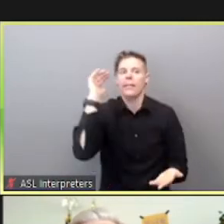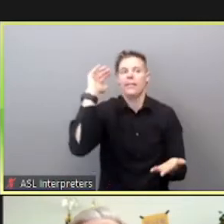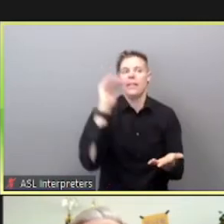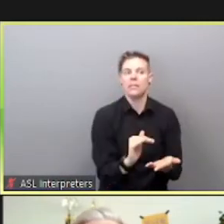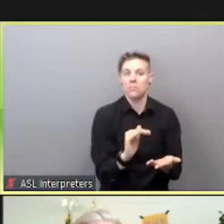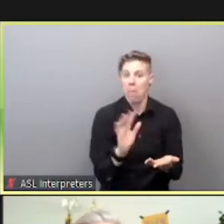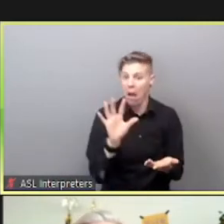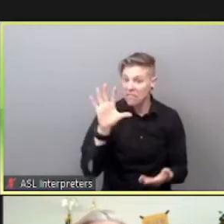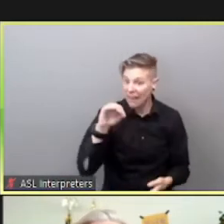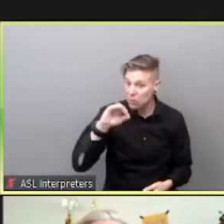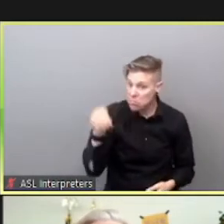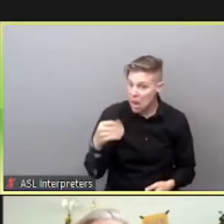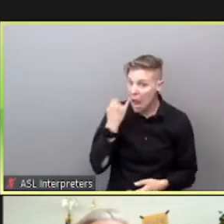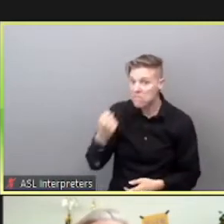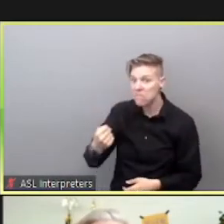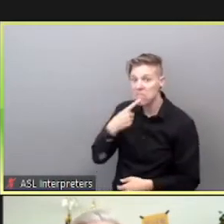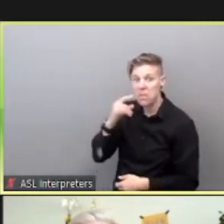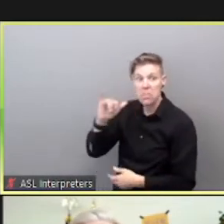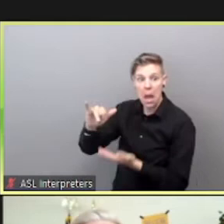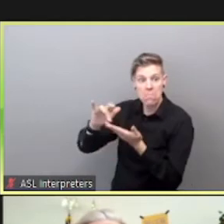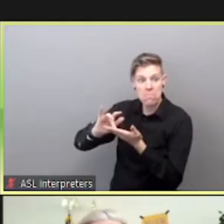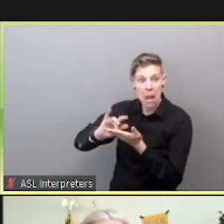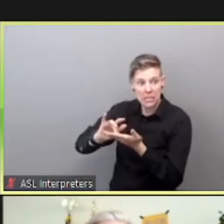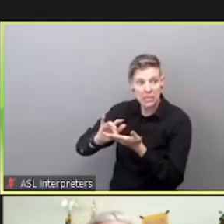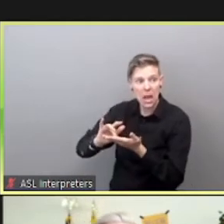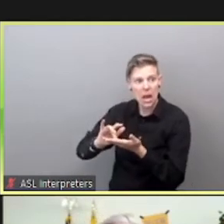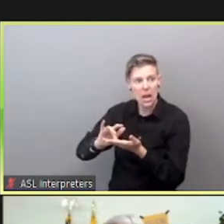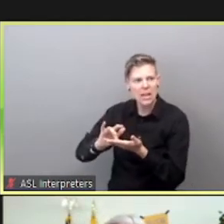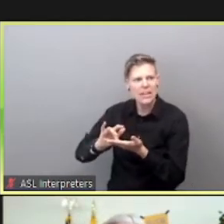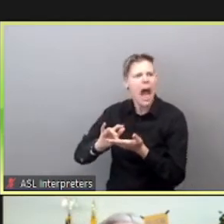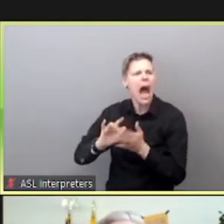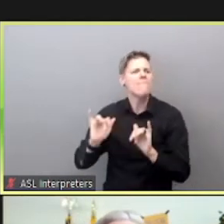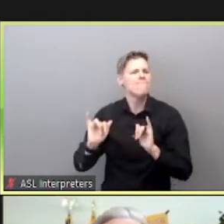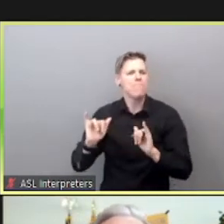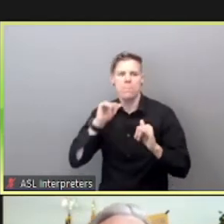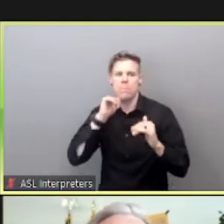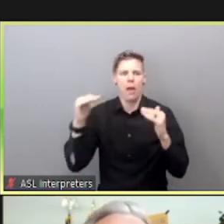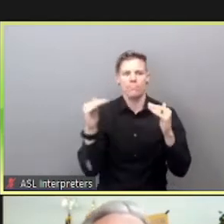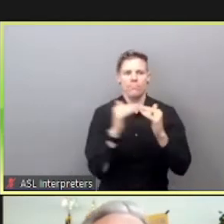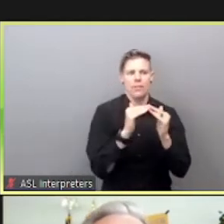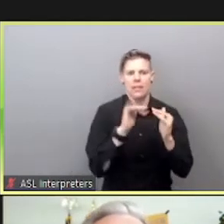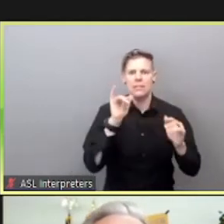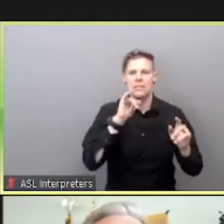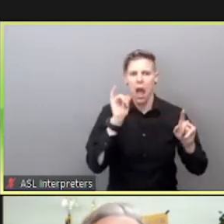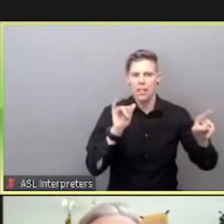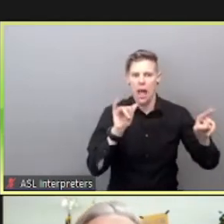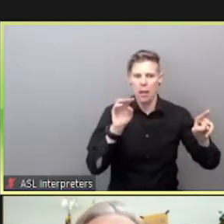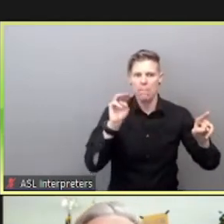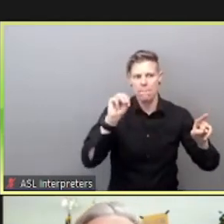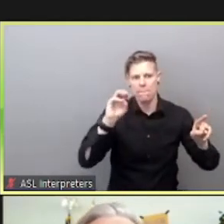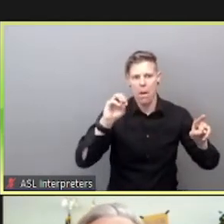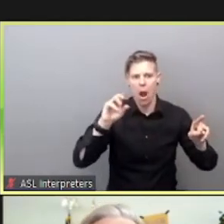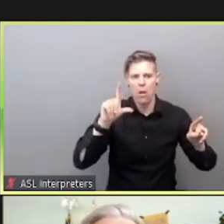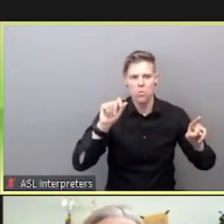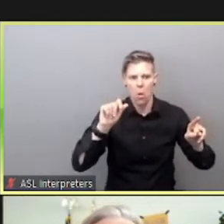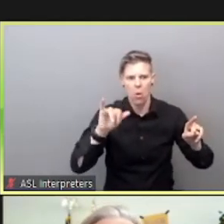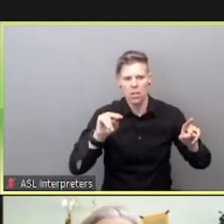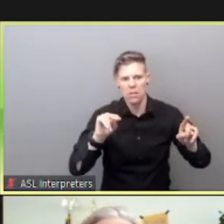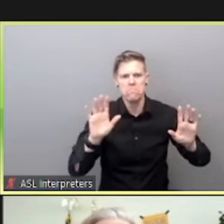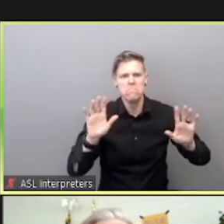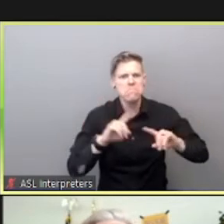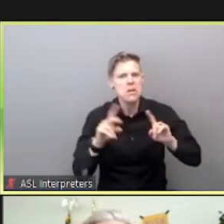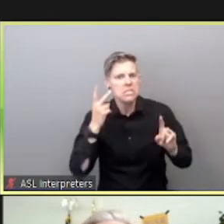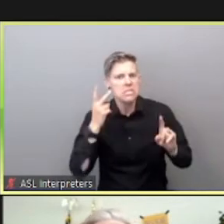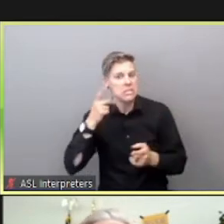good as monoclonal antibodies, but it takes the hospitalization risk down from about 14% to